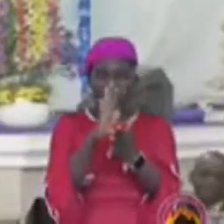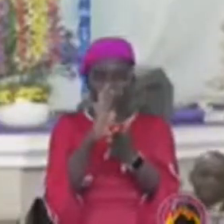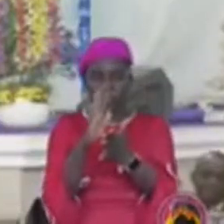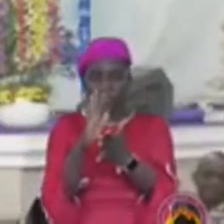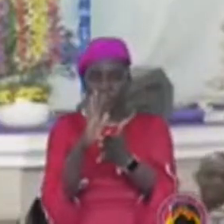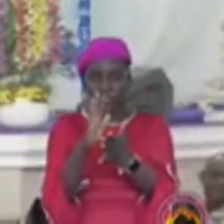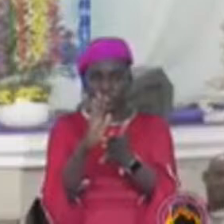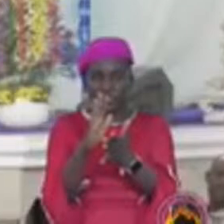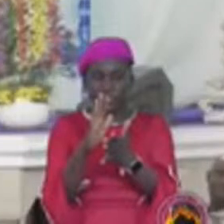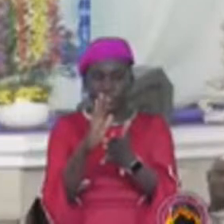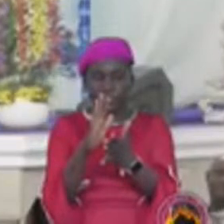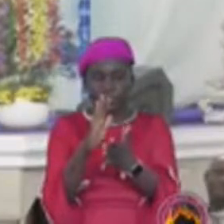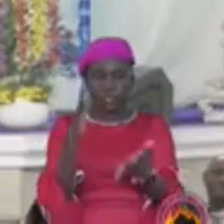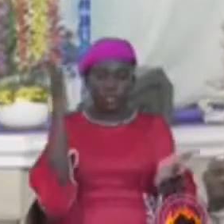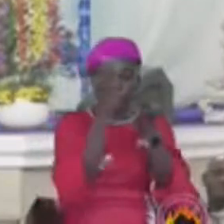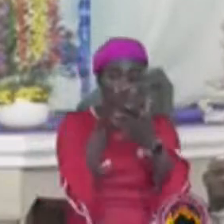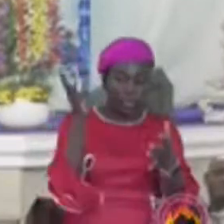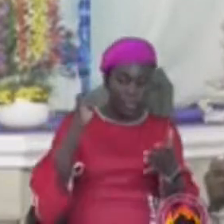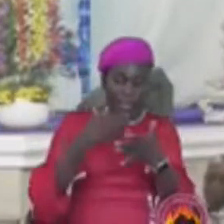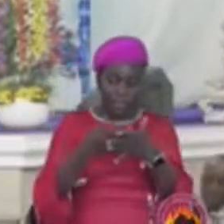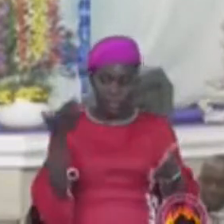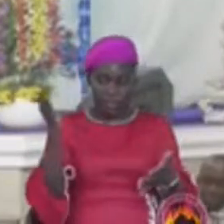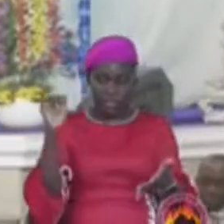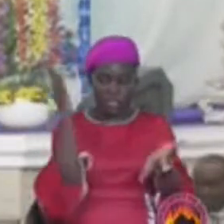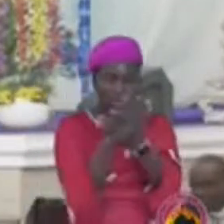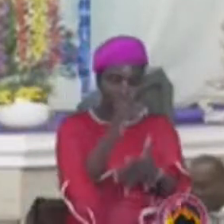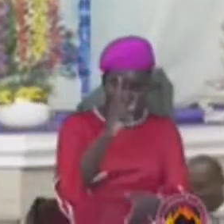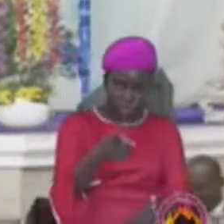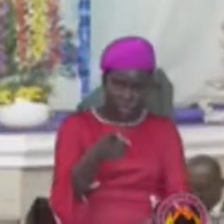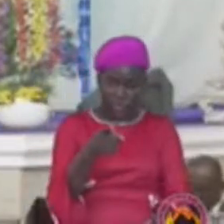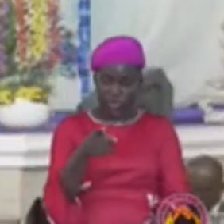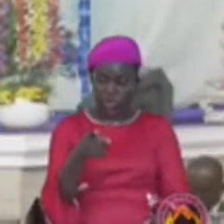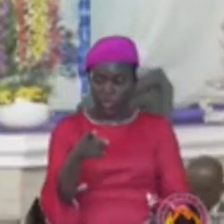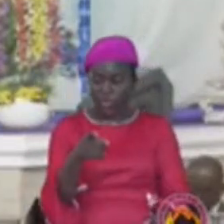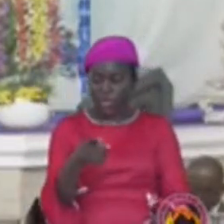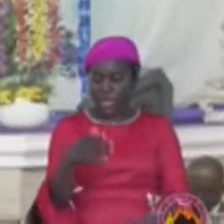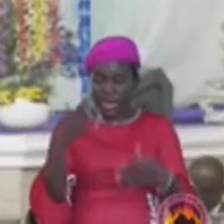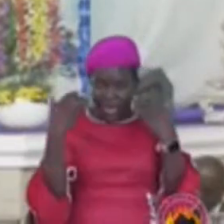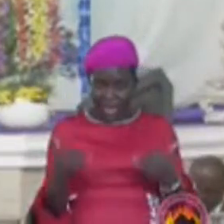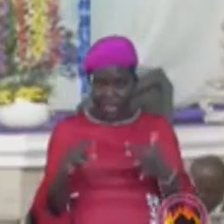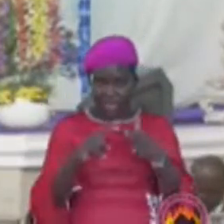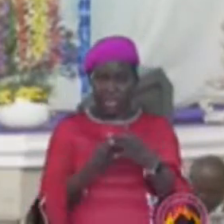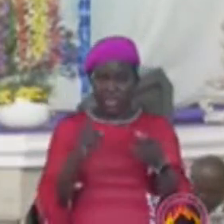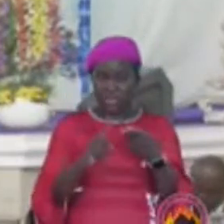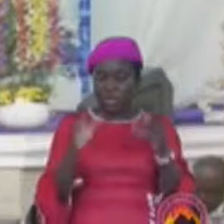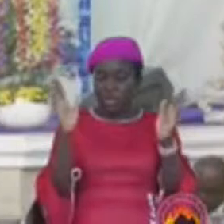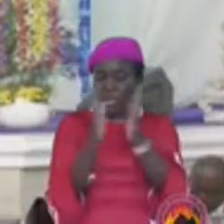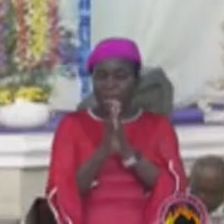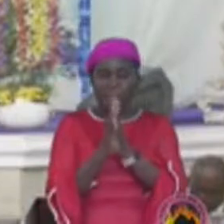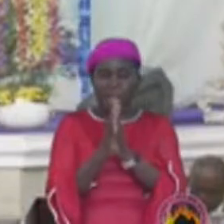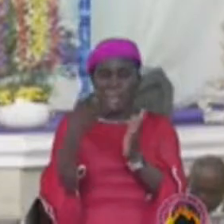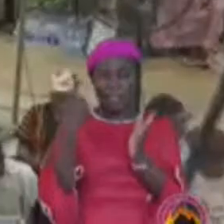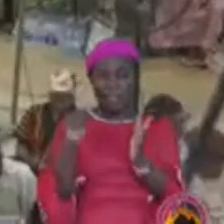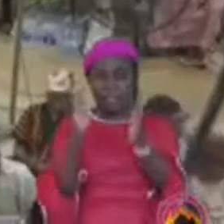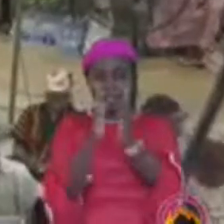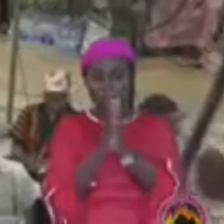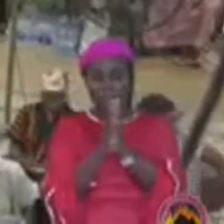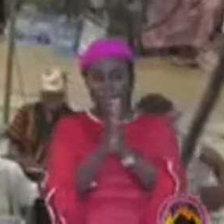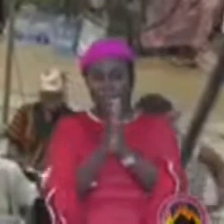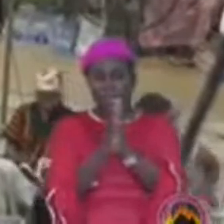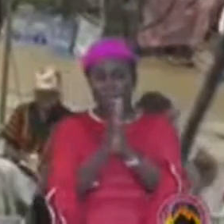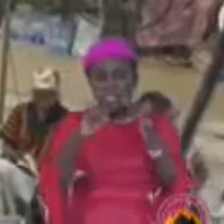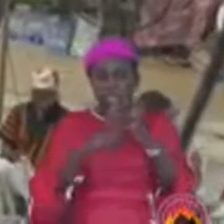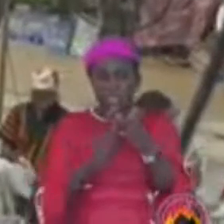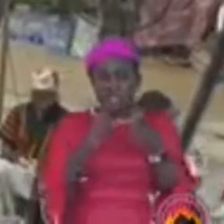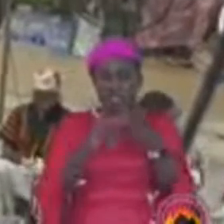Stop them before they stop you. Take that prayer now and begin to pray. At this time, let's begin